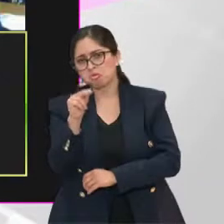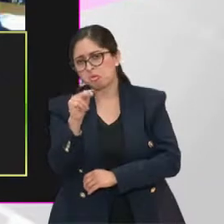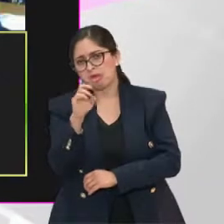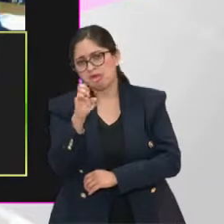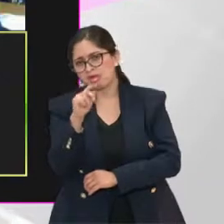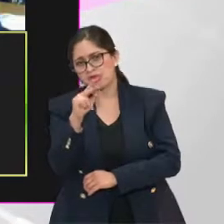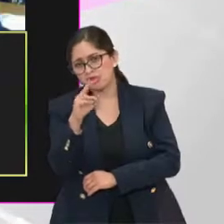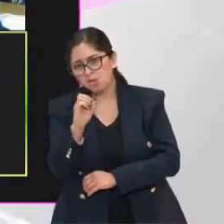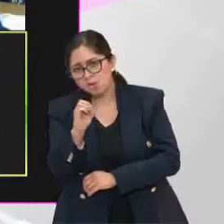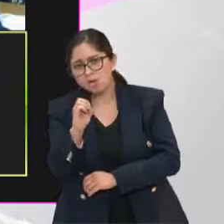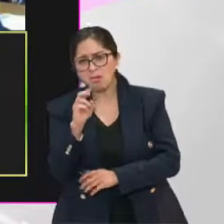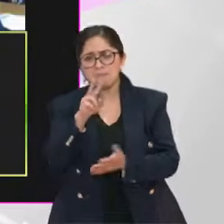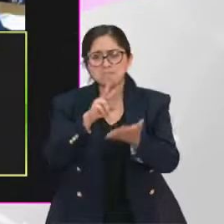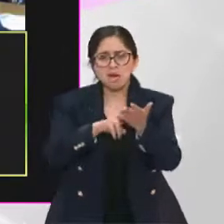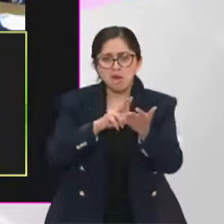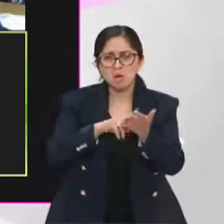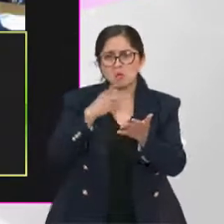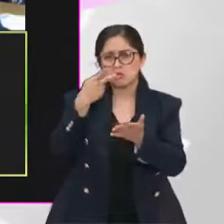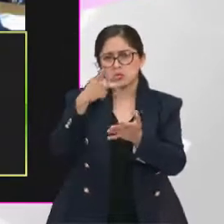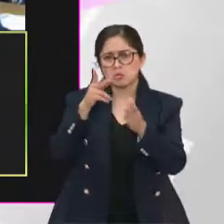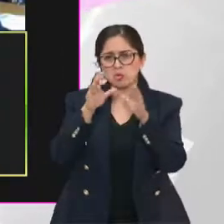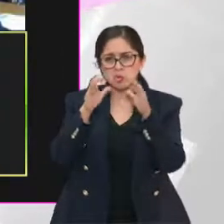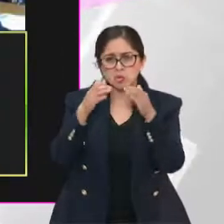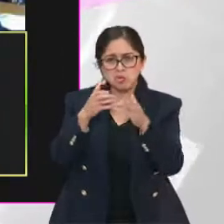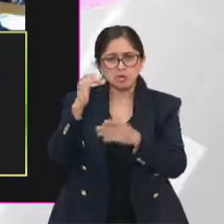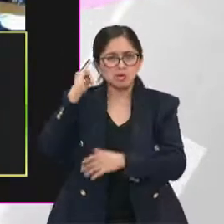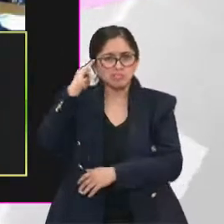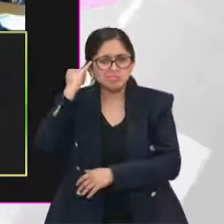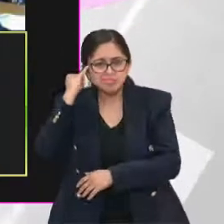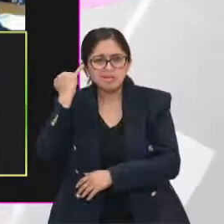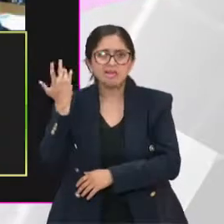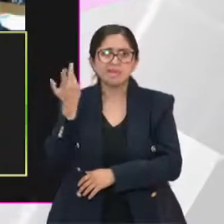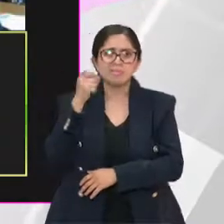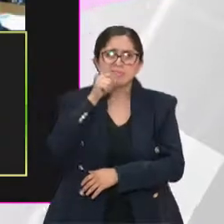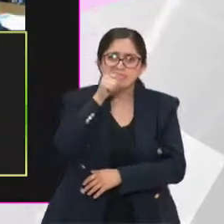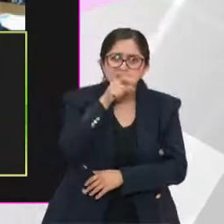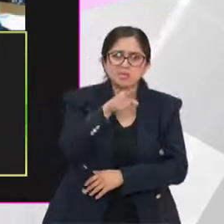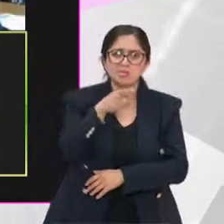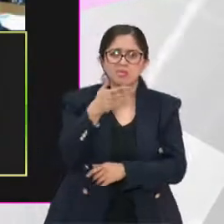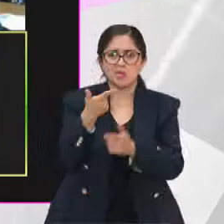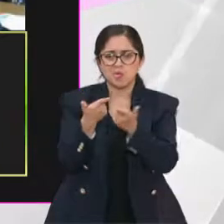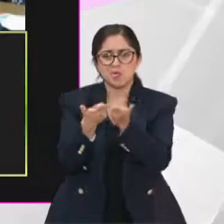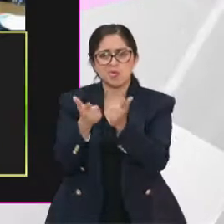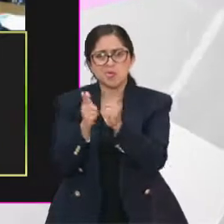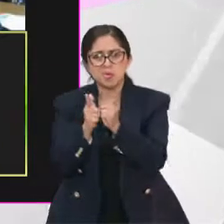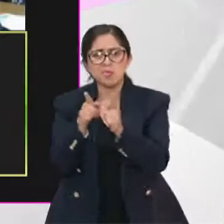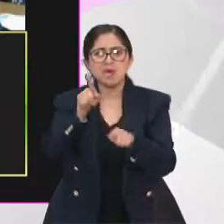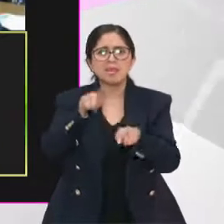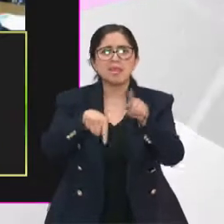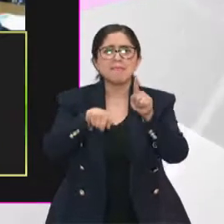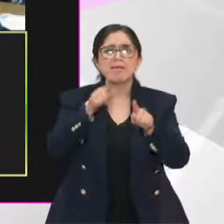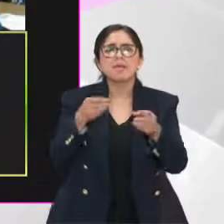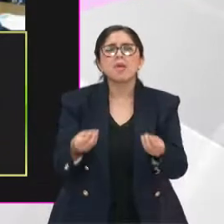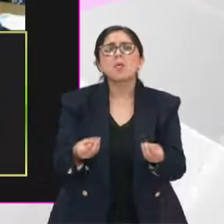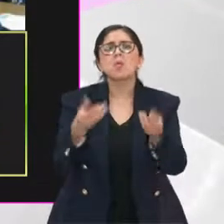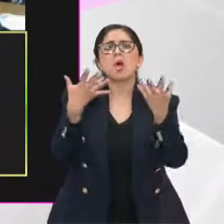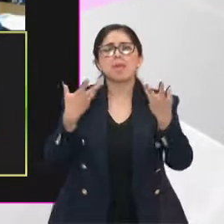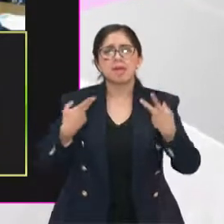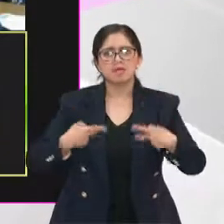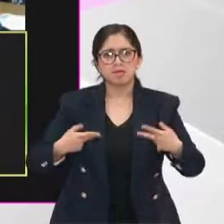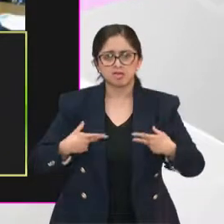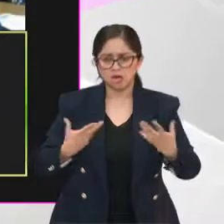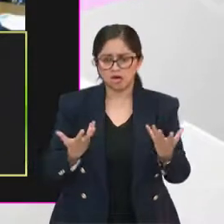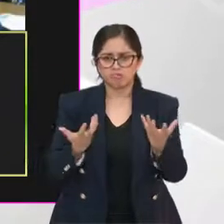is ethic and what is not ethical and not ethical, and other kinds of differences that are created in other countries